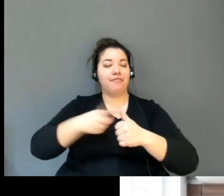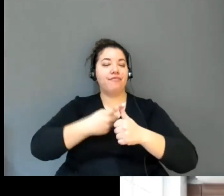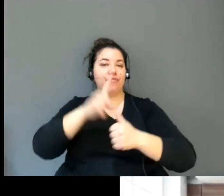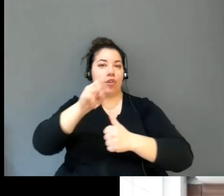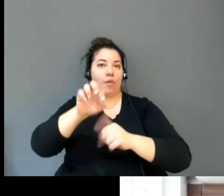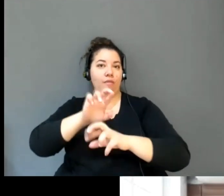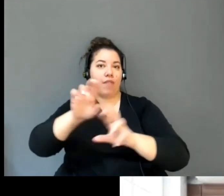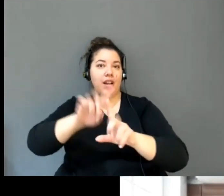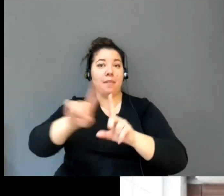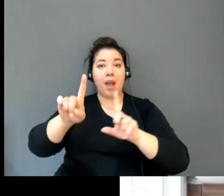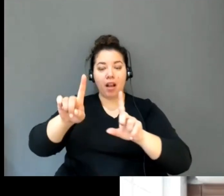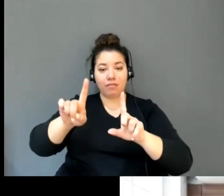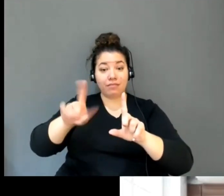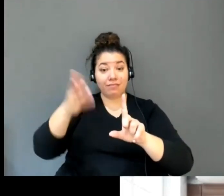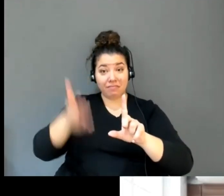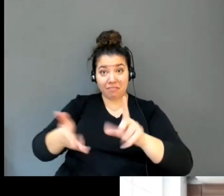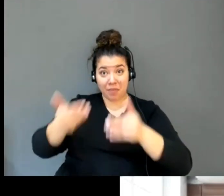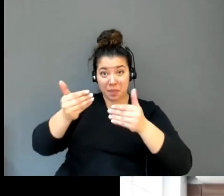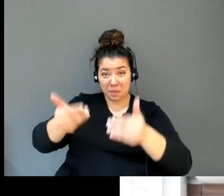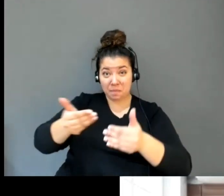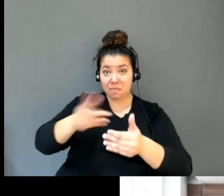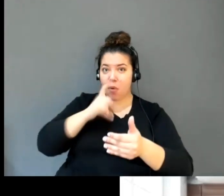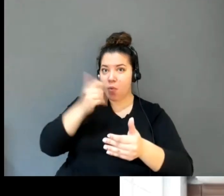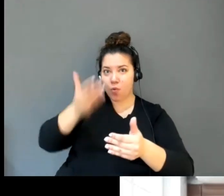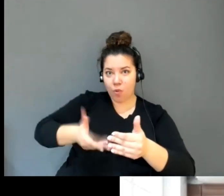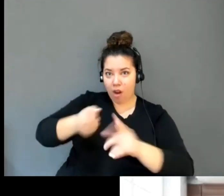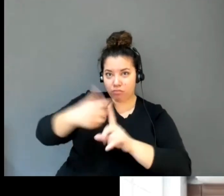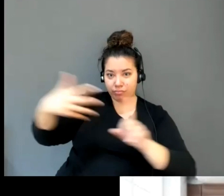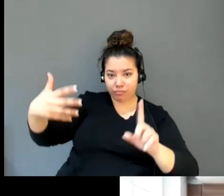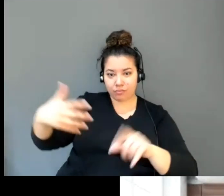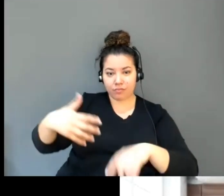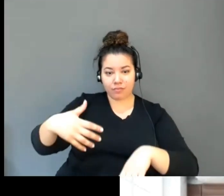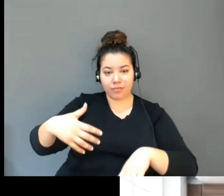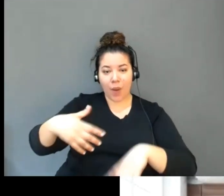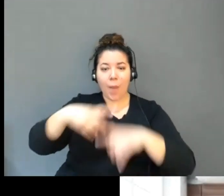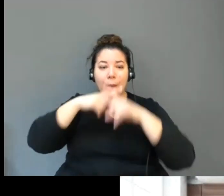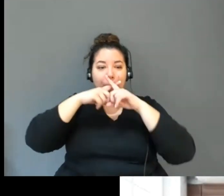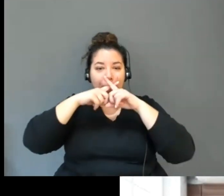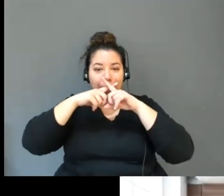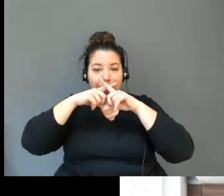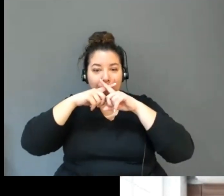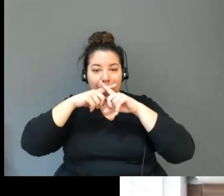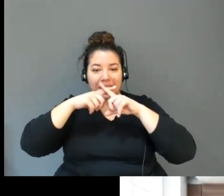ahead and tell us who you are. Oh, you're muted.